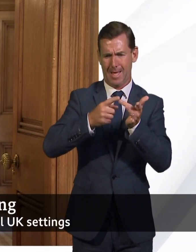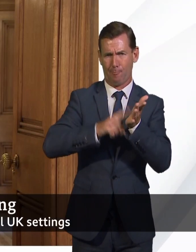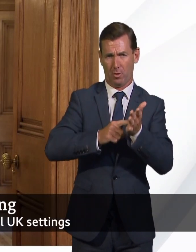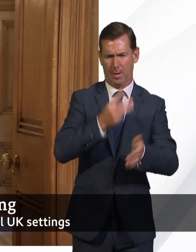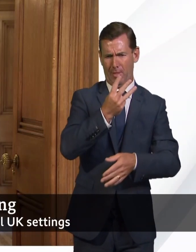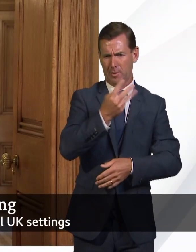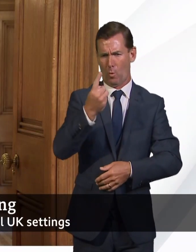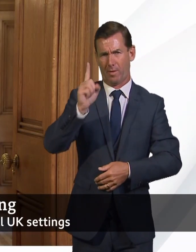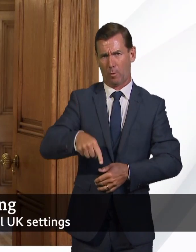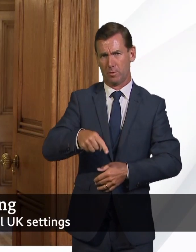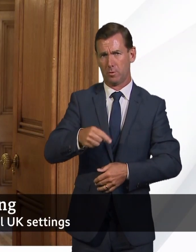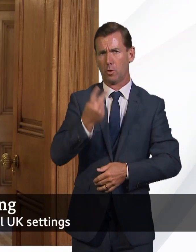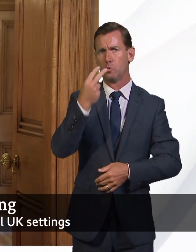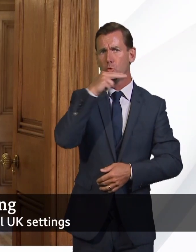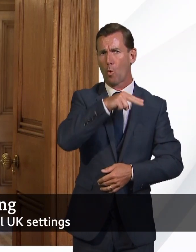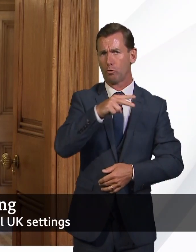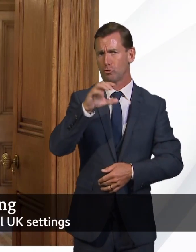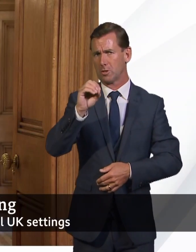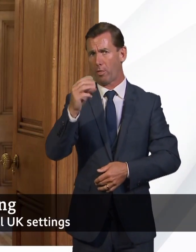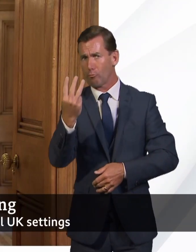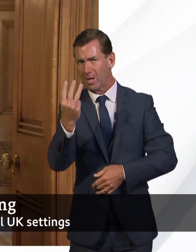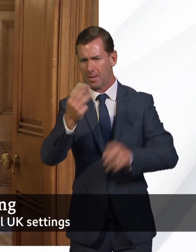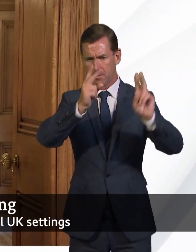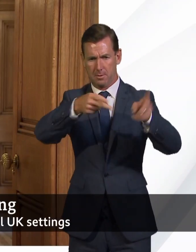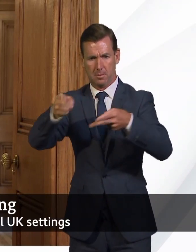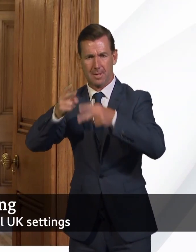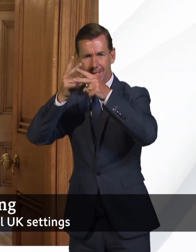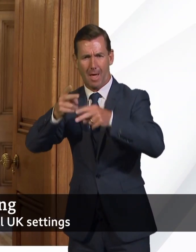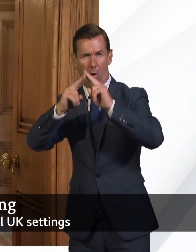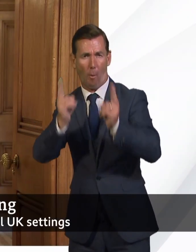31,203 people died in care homes, of whom